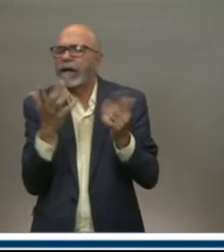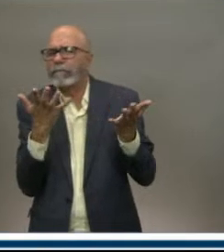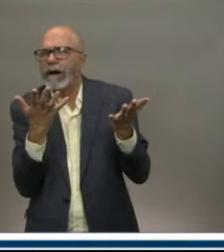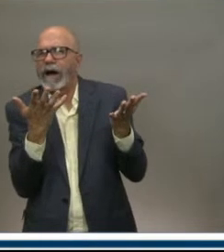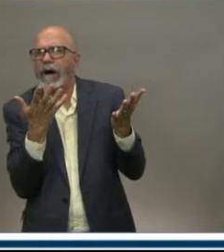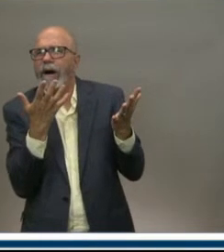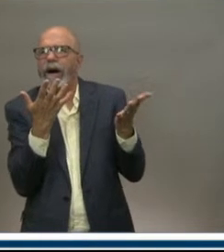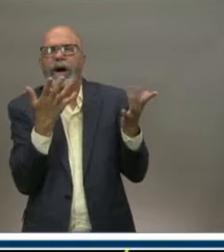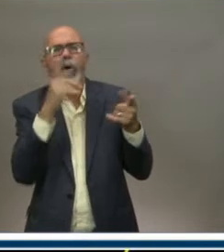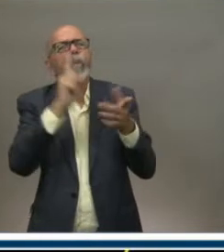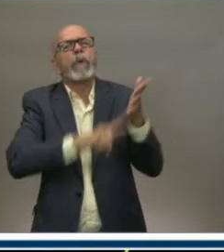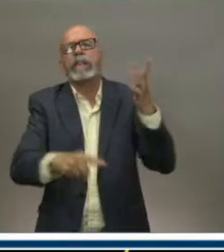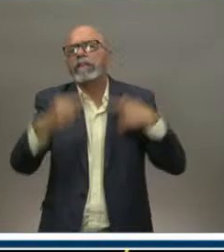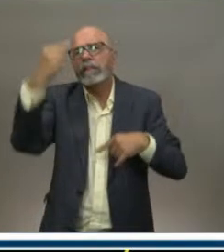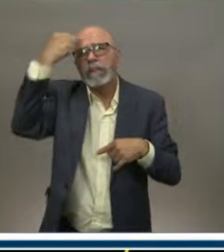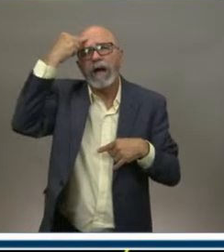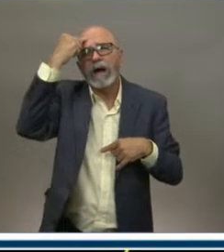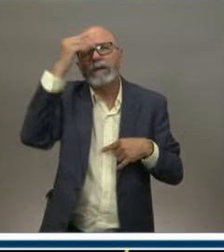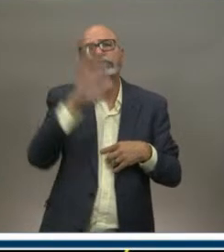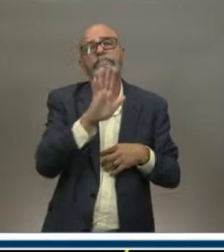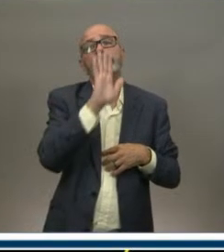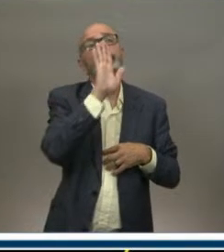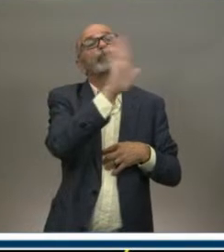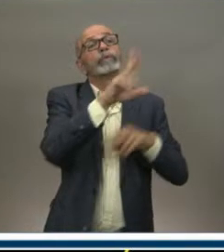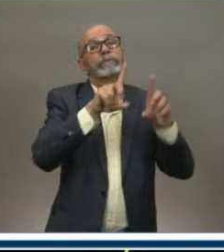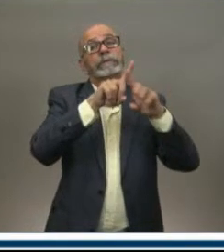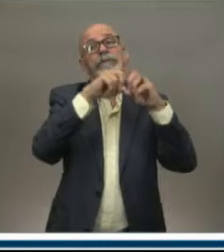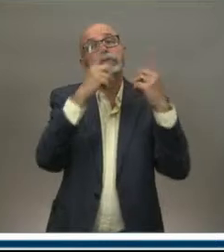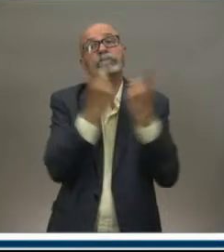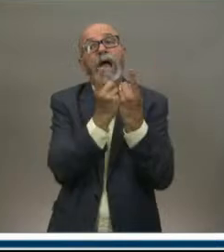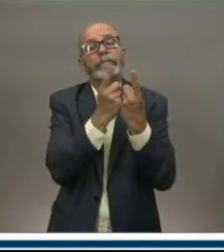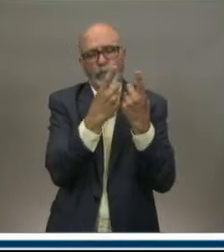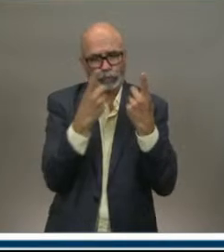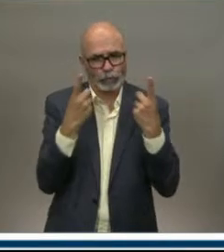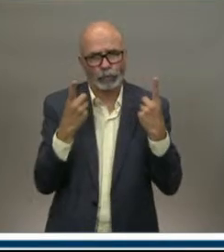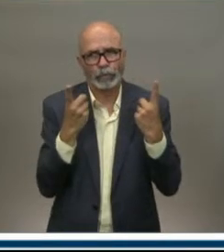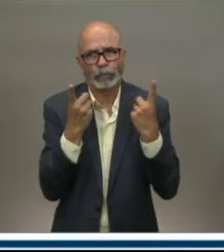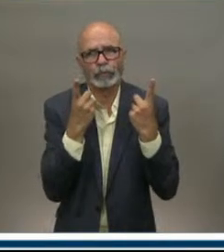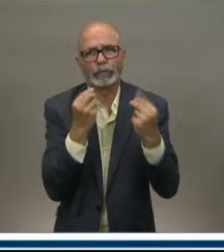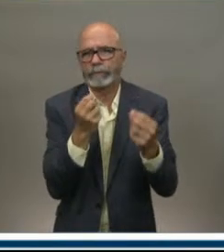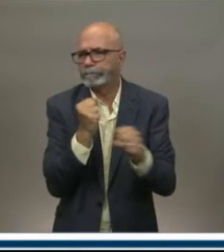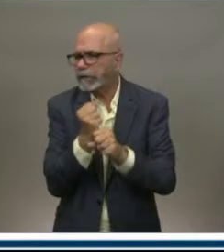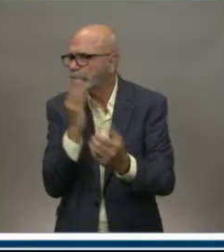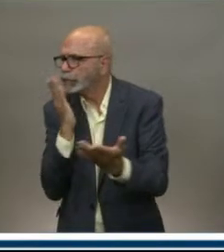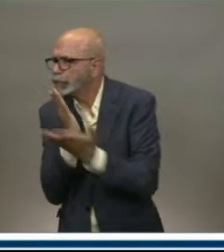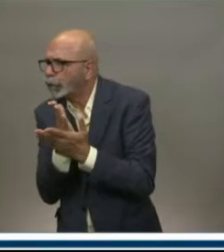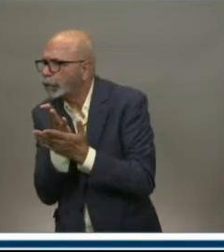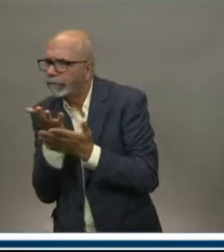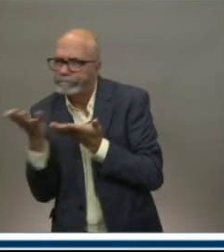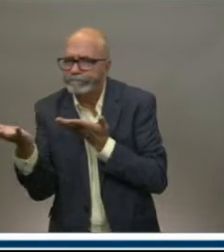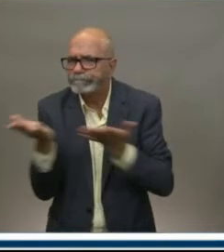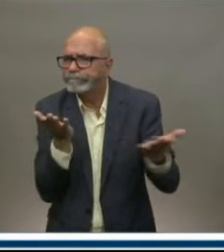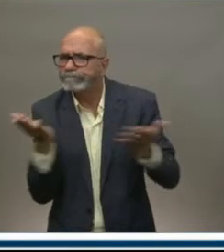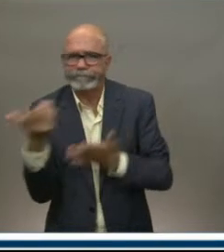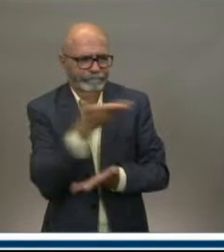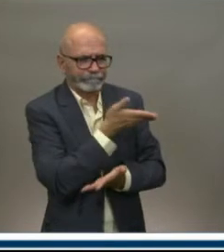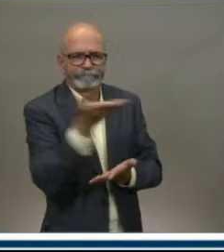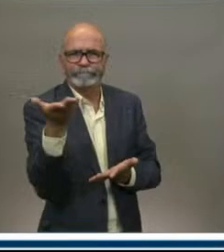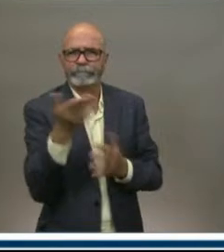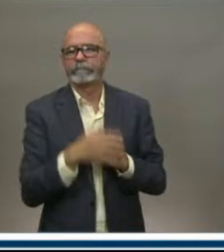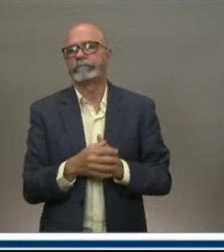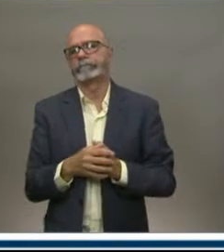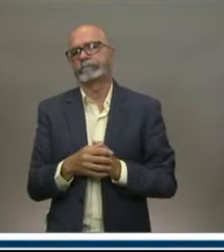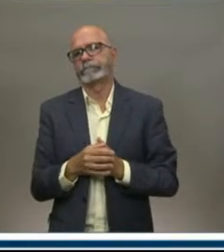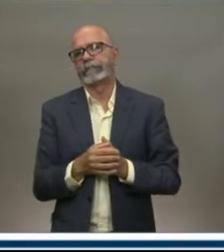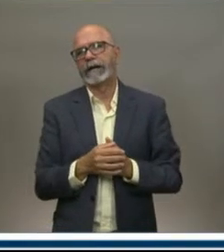that, and what your department will do to ensure that that is addressed going forward. Yeah, that's